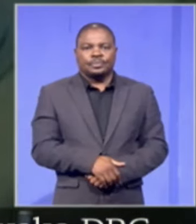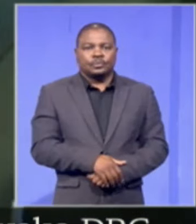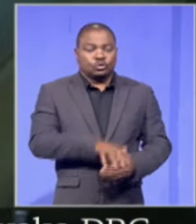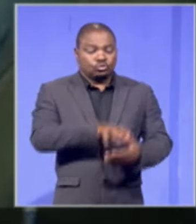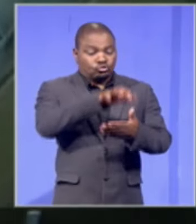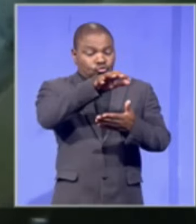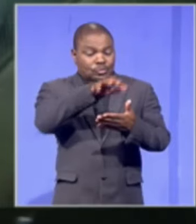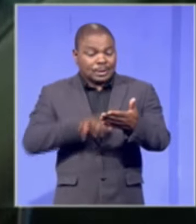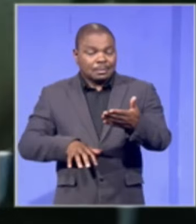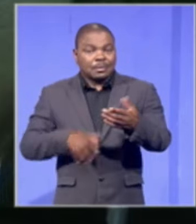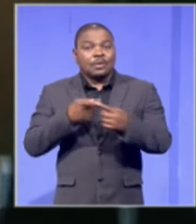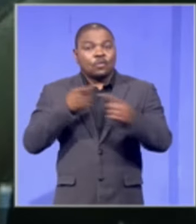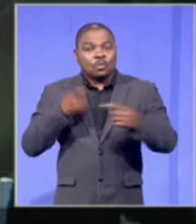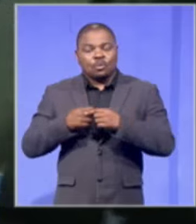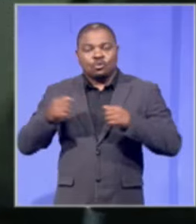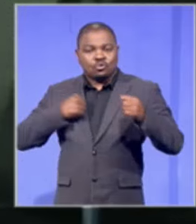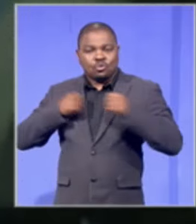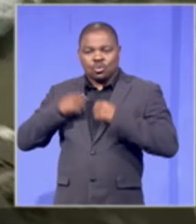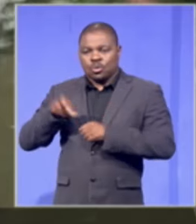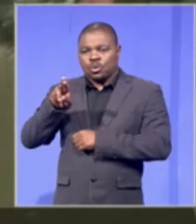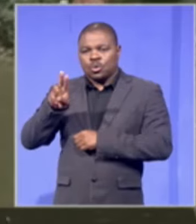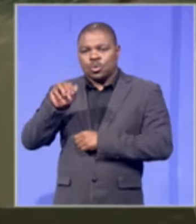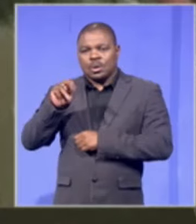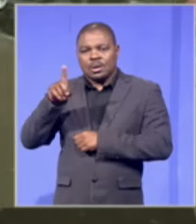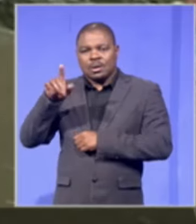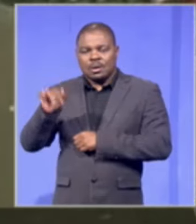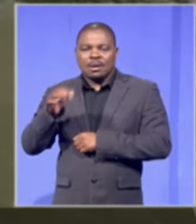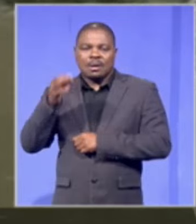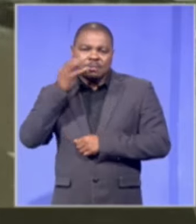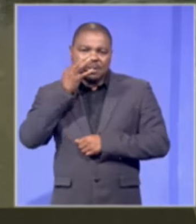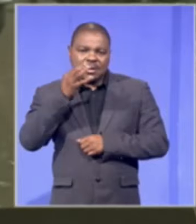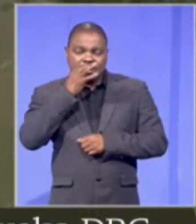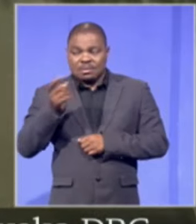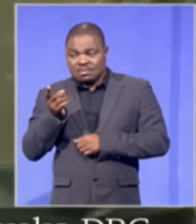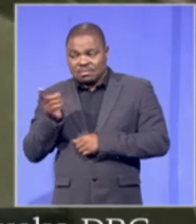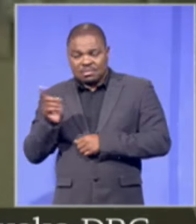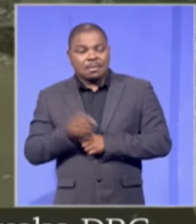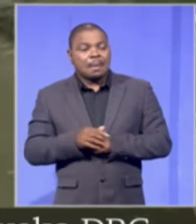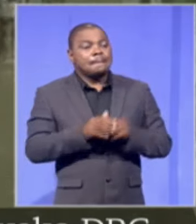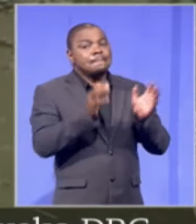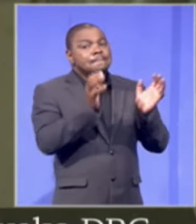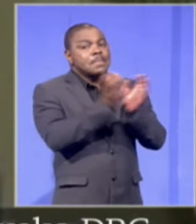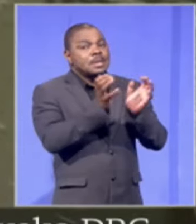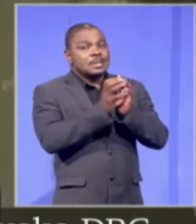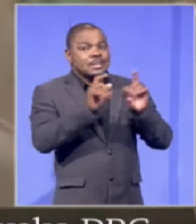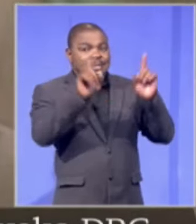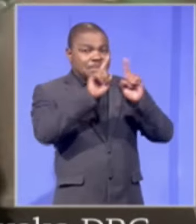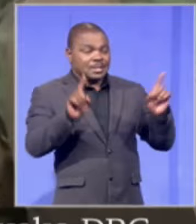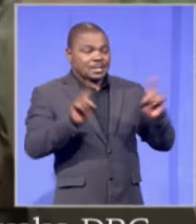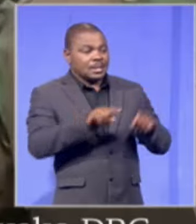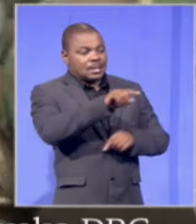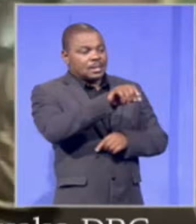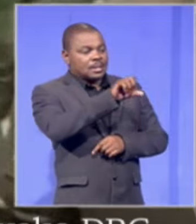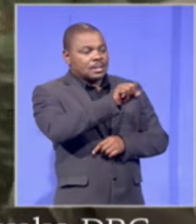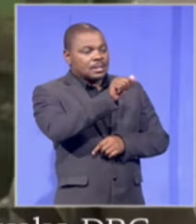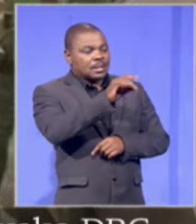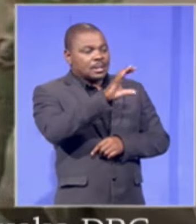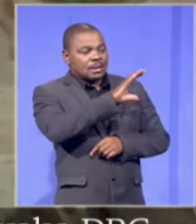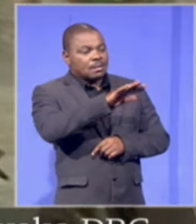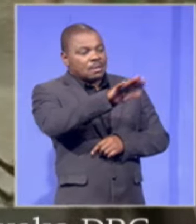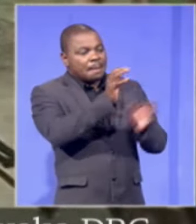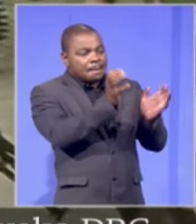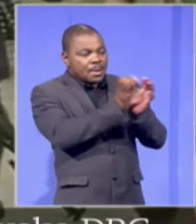Setatementeng se entsweng ke Rwanda se latola diqoso tse hlalosang ha di entswe kopanong e ikgethang ya SADC Harare